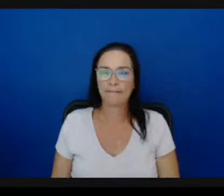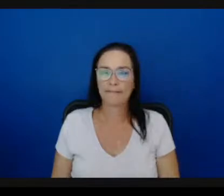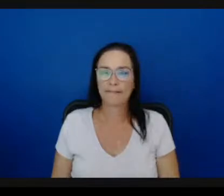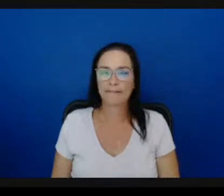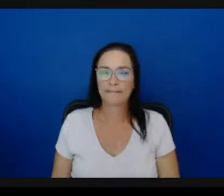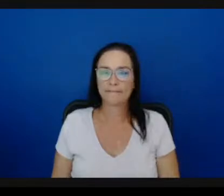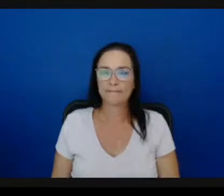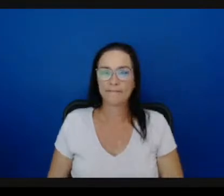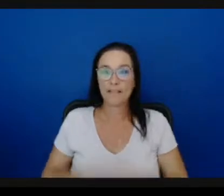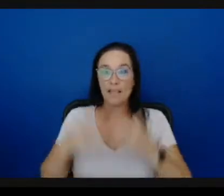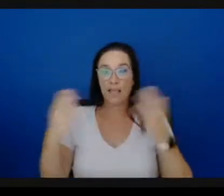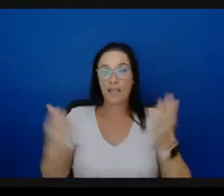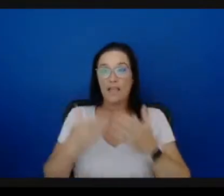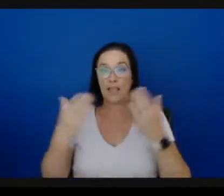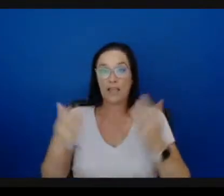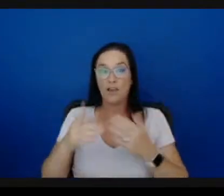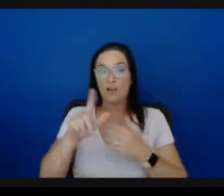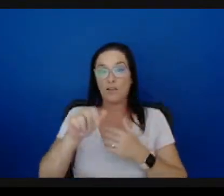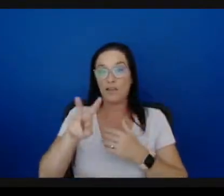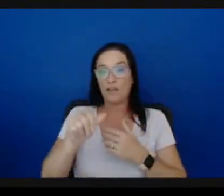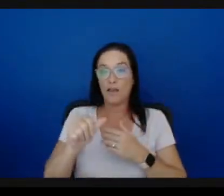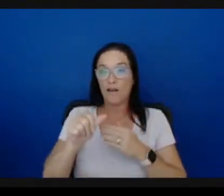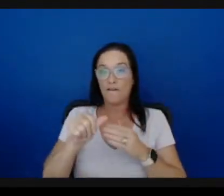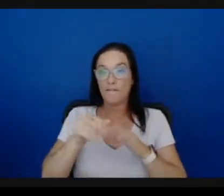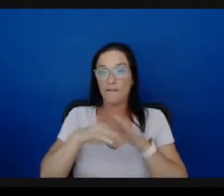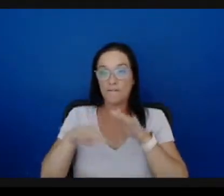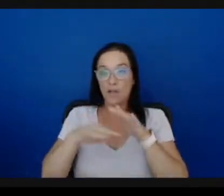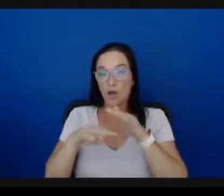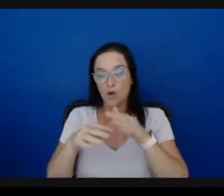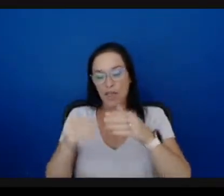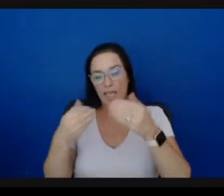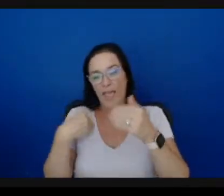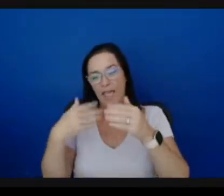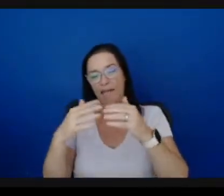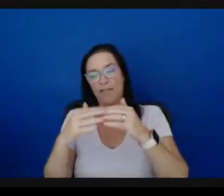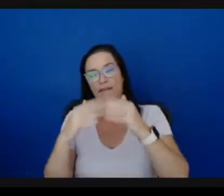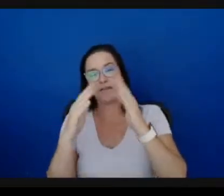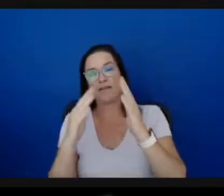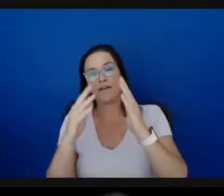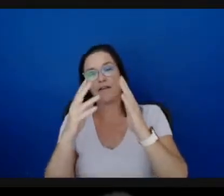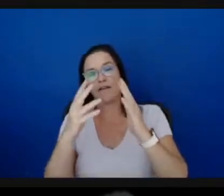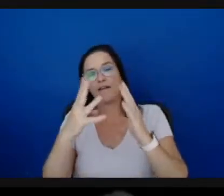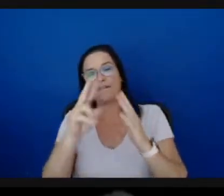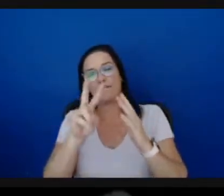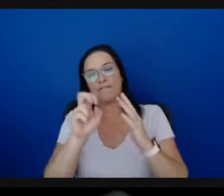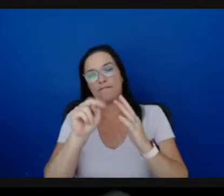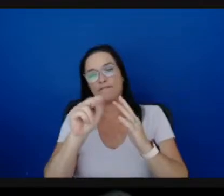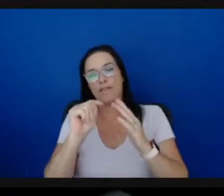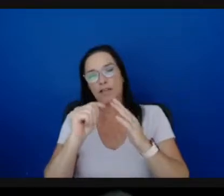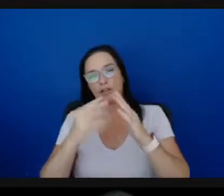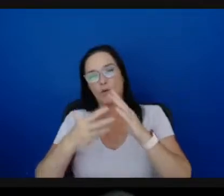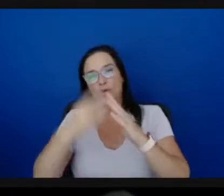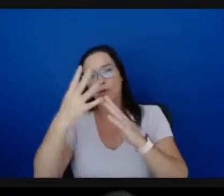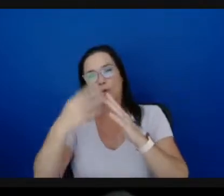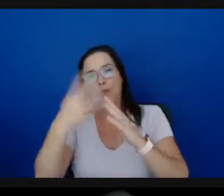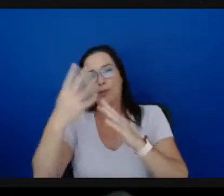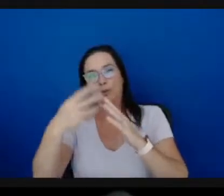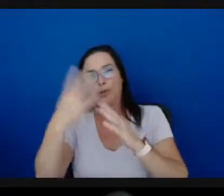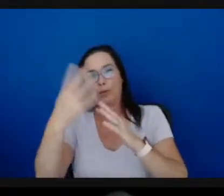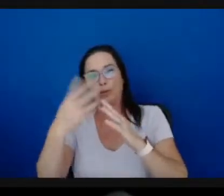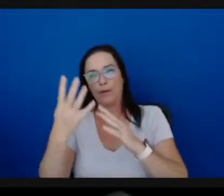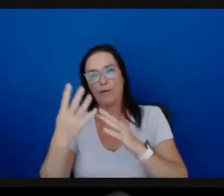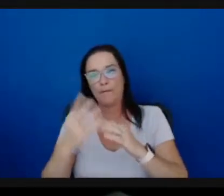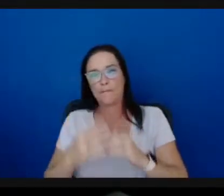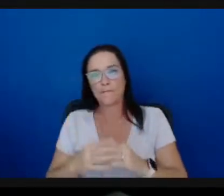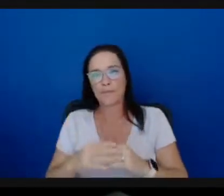Here, a lava flow has buried a small vent, and gas from the vent is bursting its way through the overlying, rather